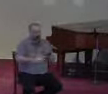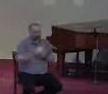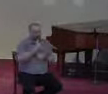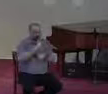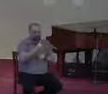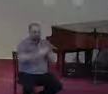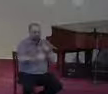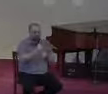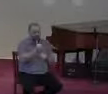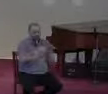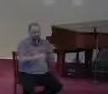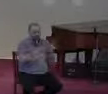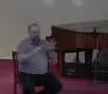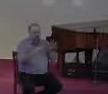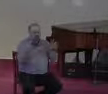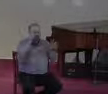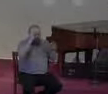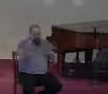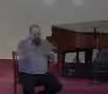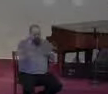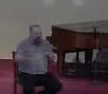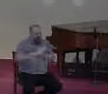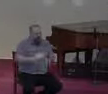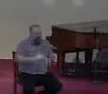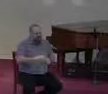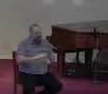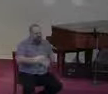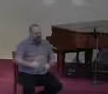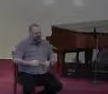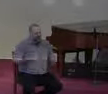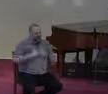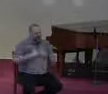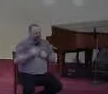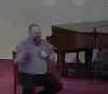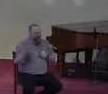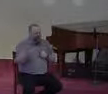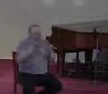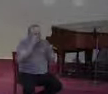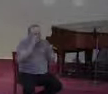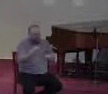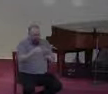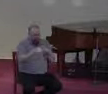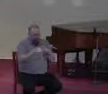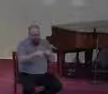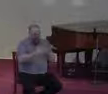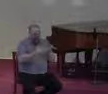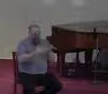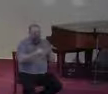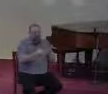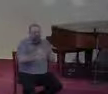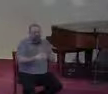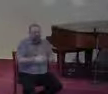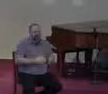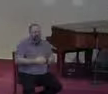the most important decision of your entire life. The decision to follow Jesus.